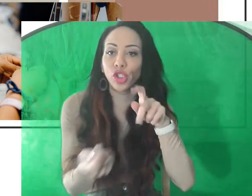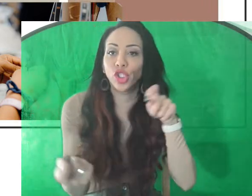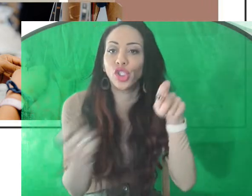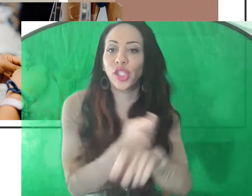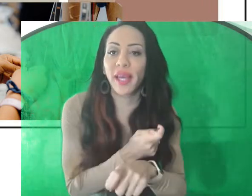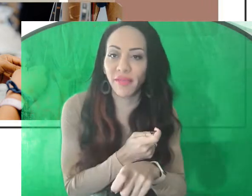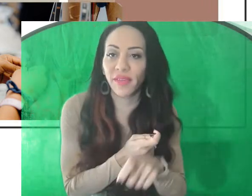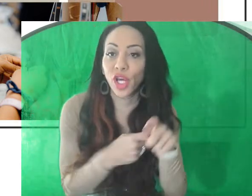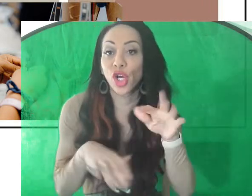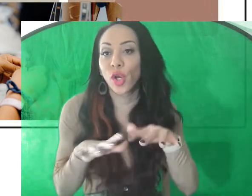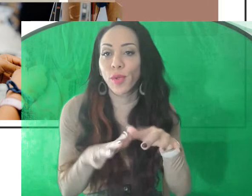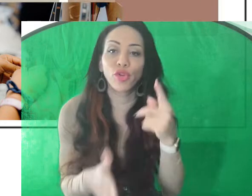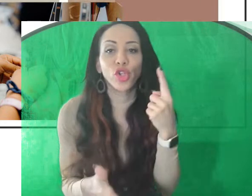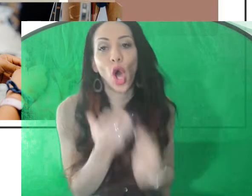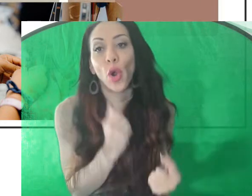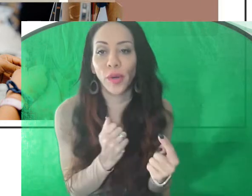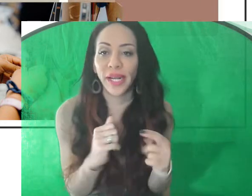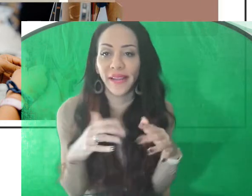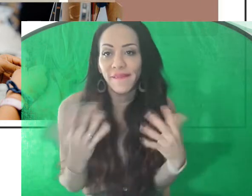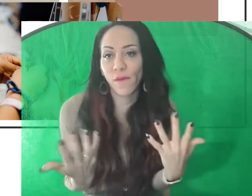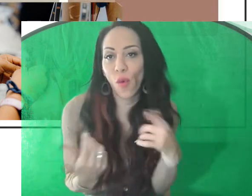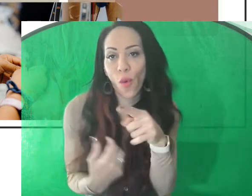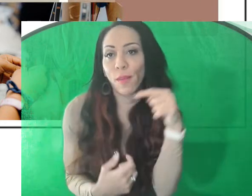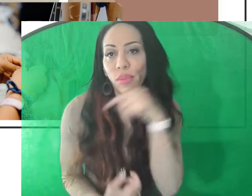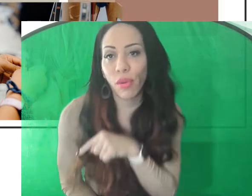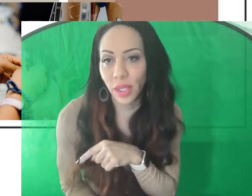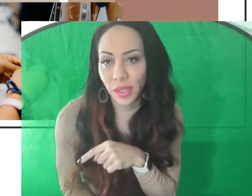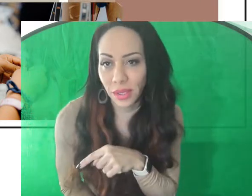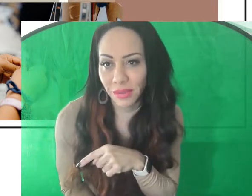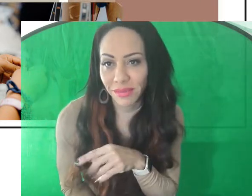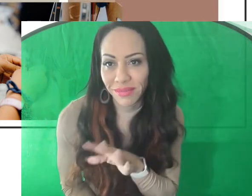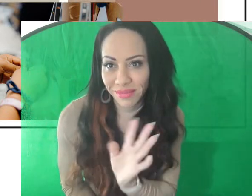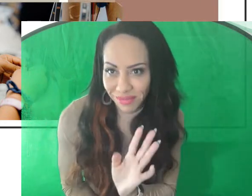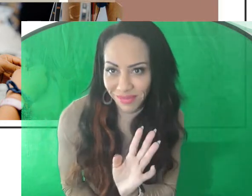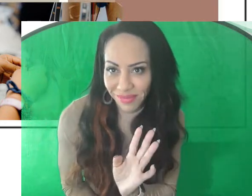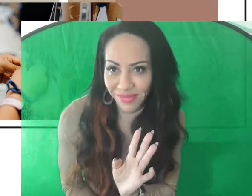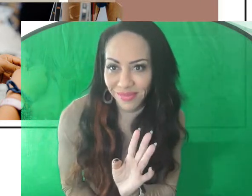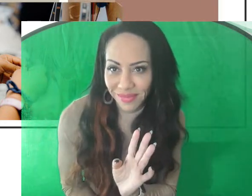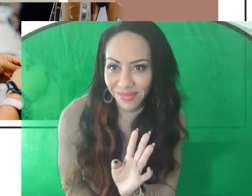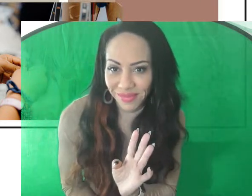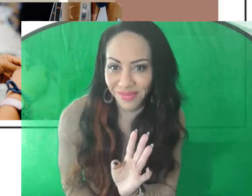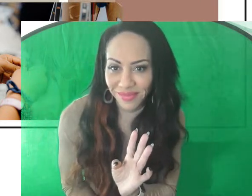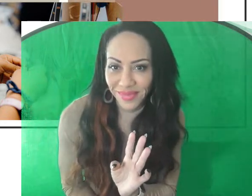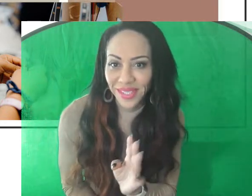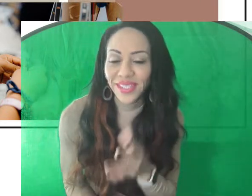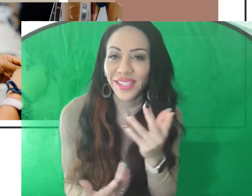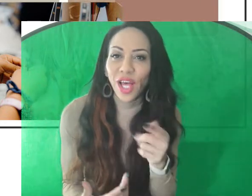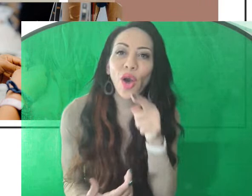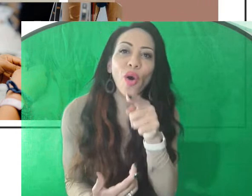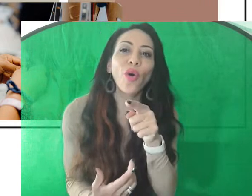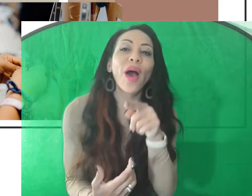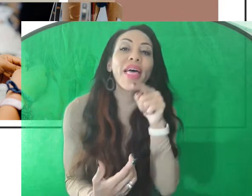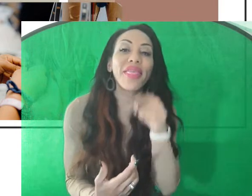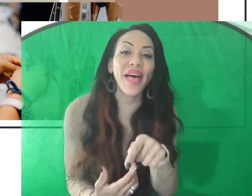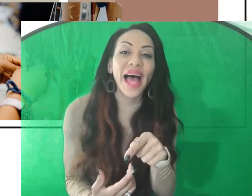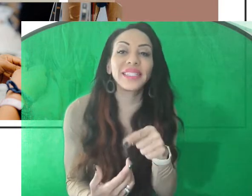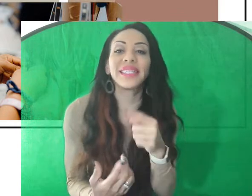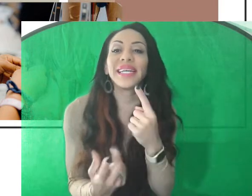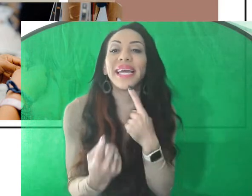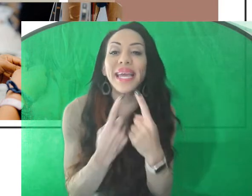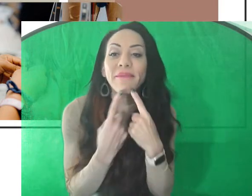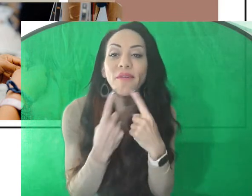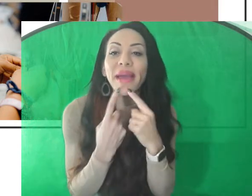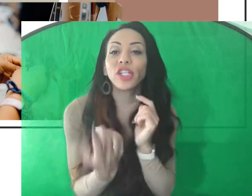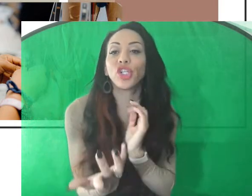and also it also led to an acquiring of knowledge that was happening at home that then led to an advantage in